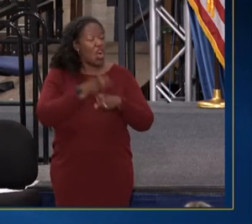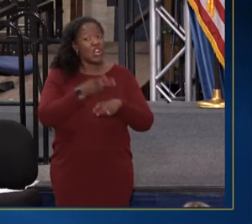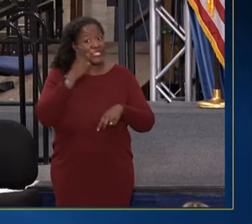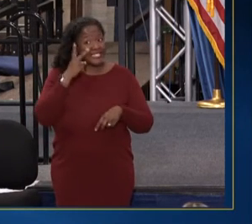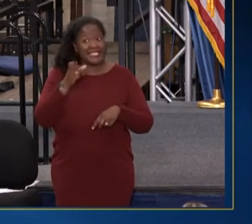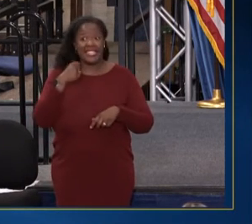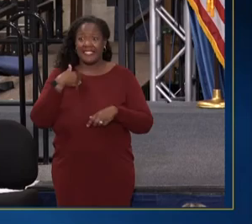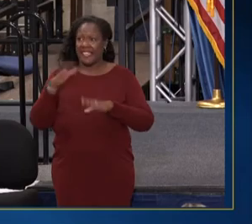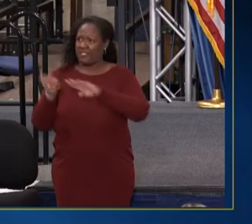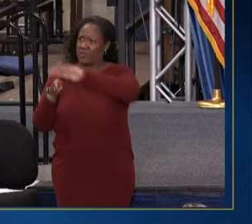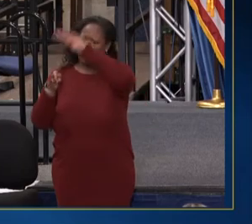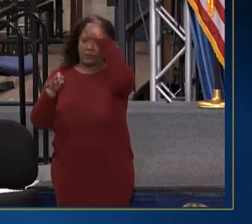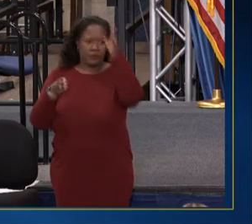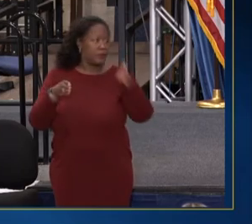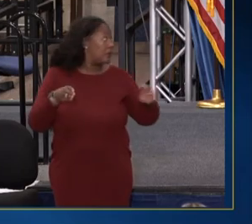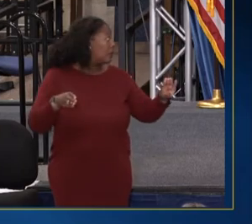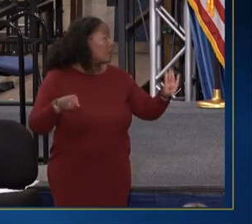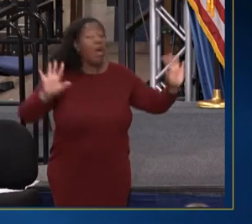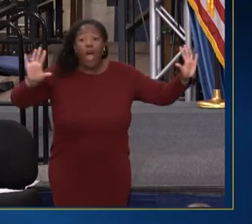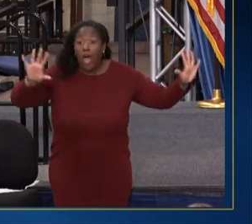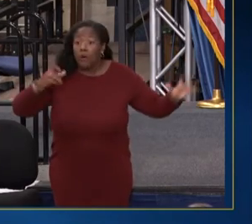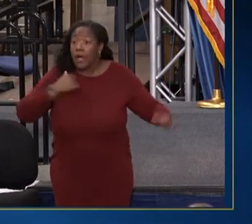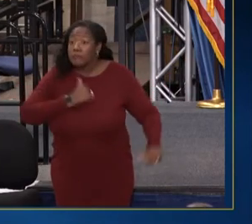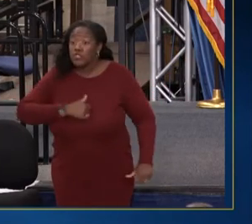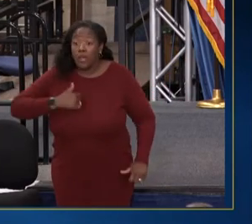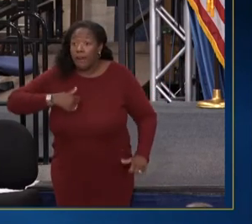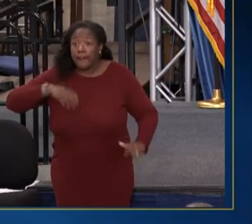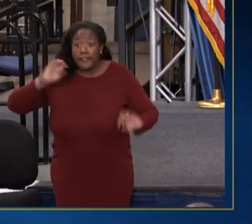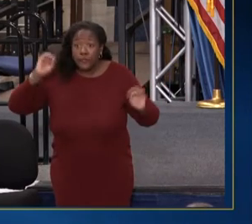end because, oh, no slides.